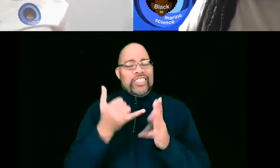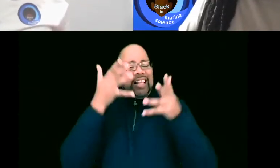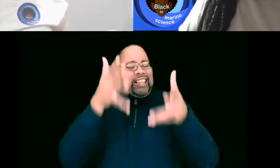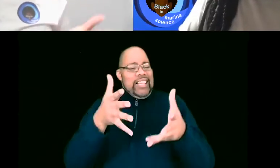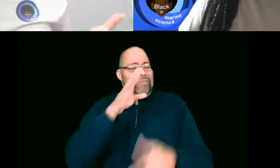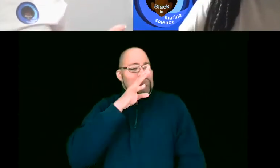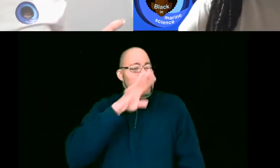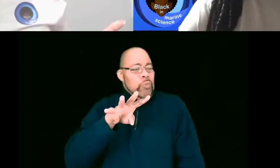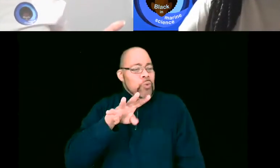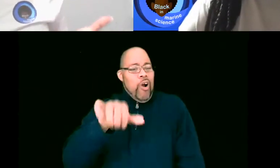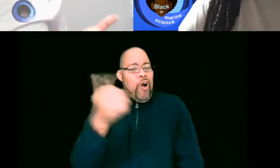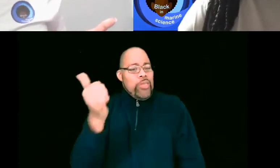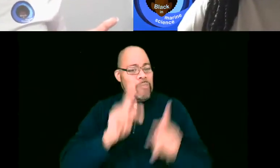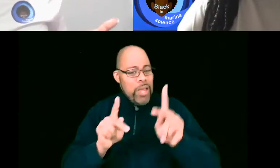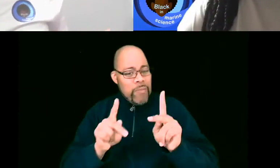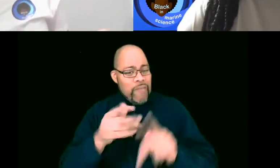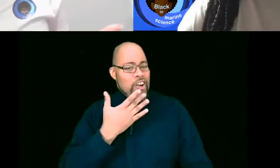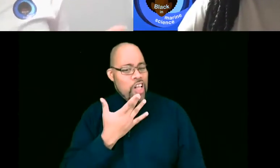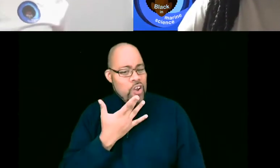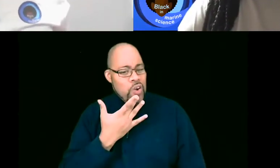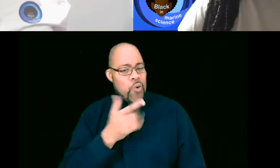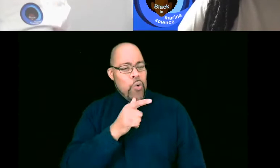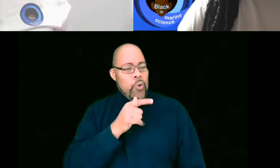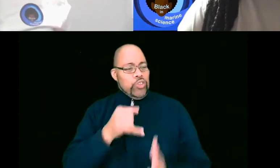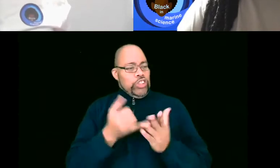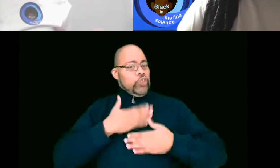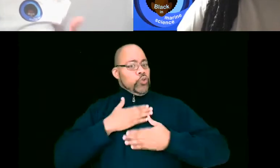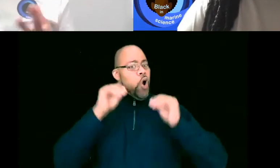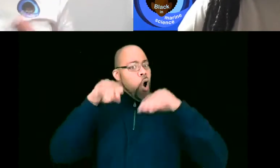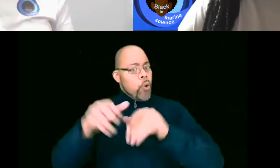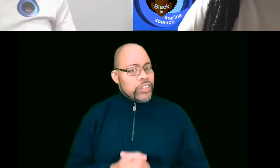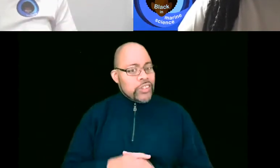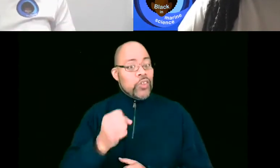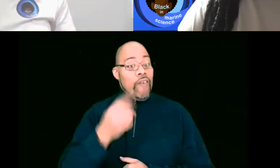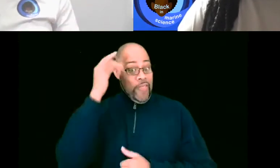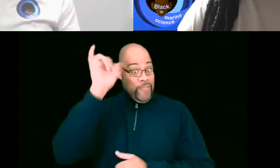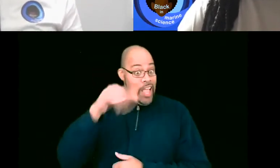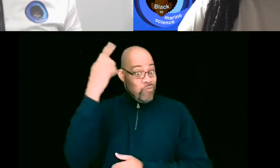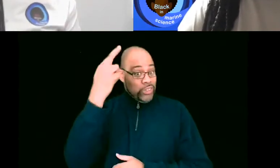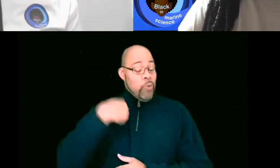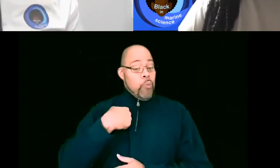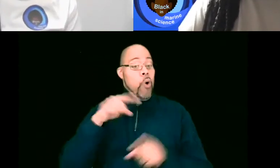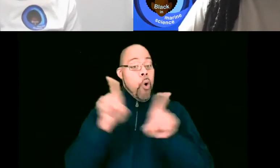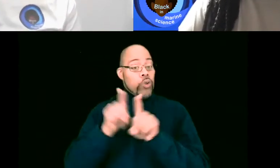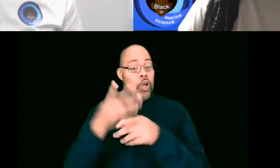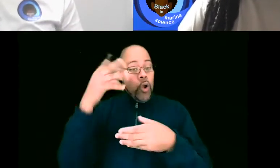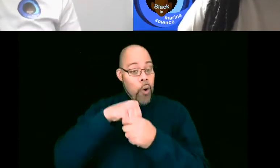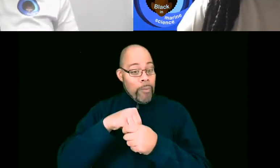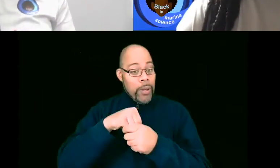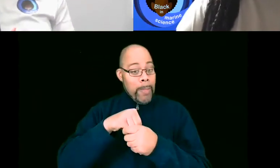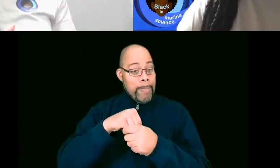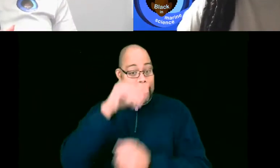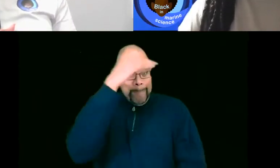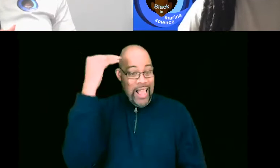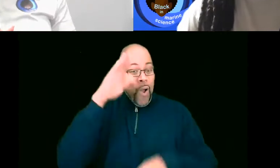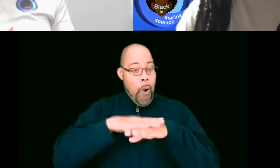out the other people of color who just enjoy the ocean. So for that reason, we're also incorporating Black